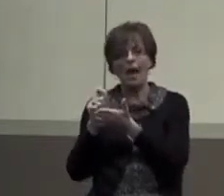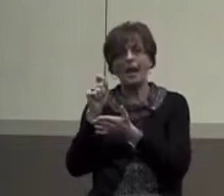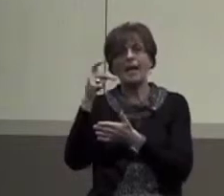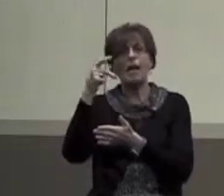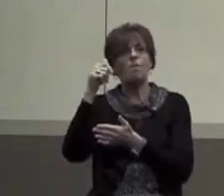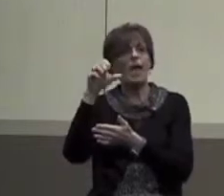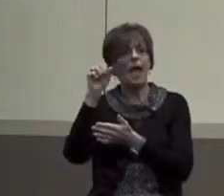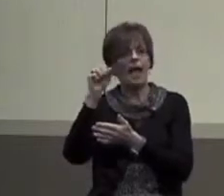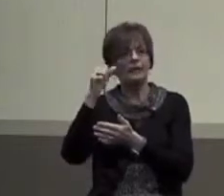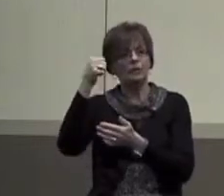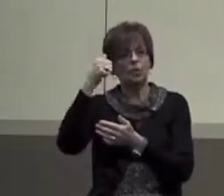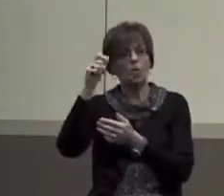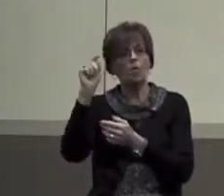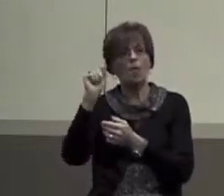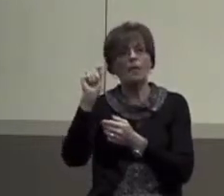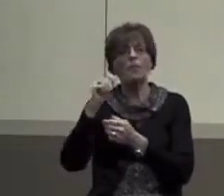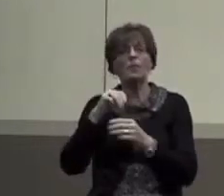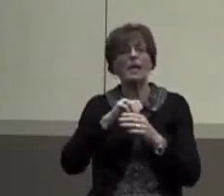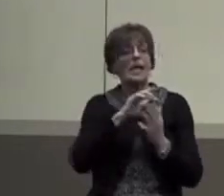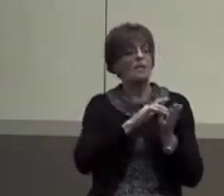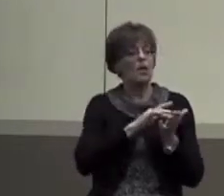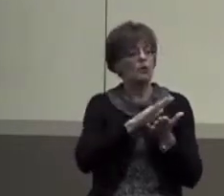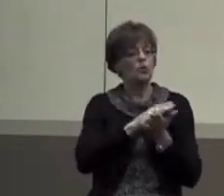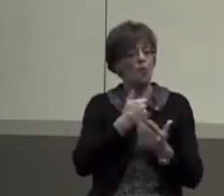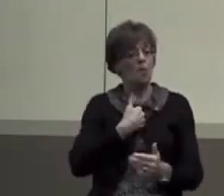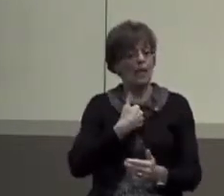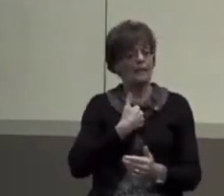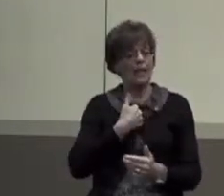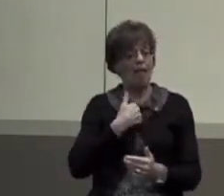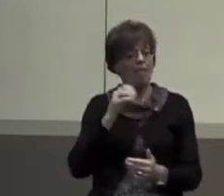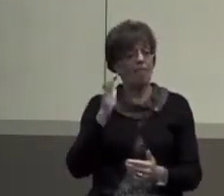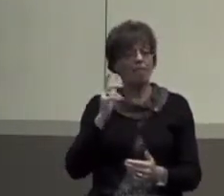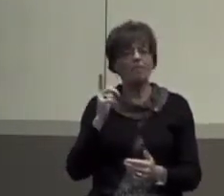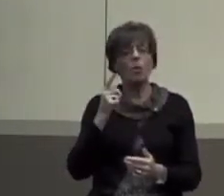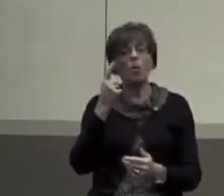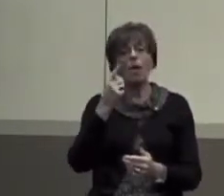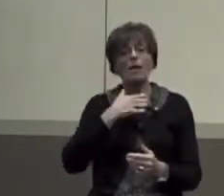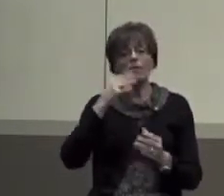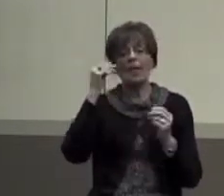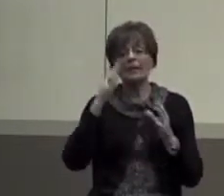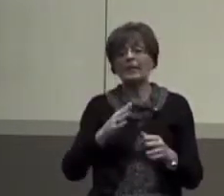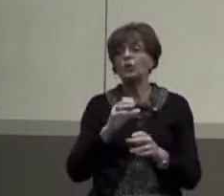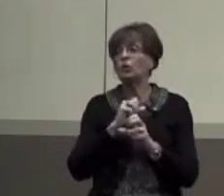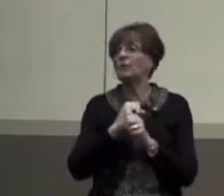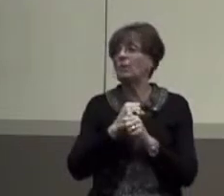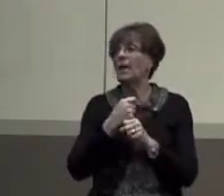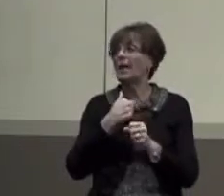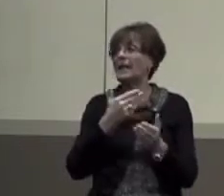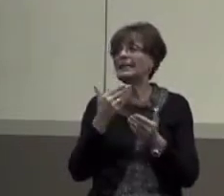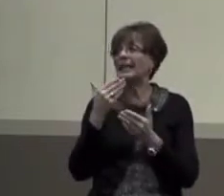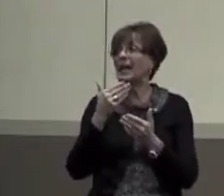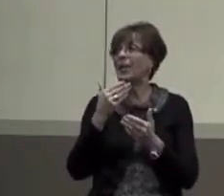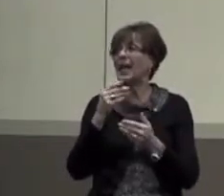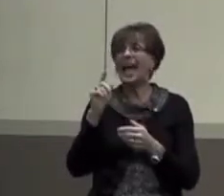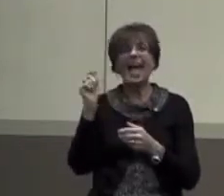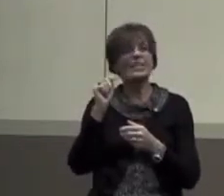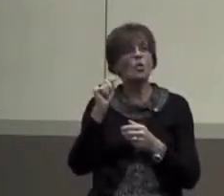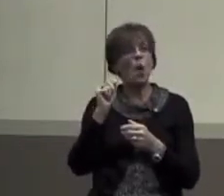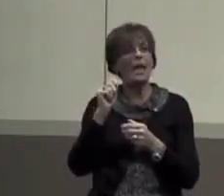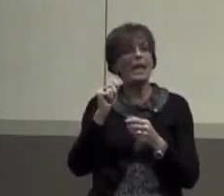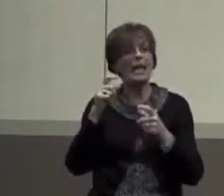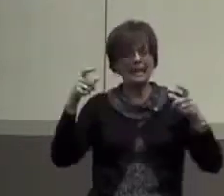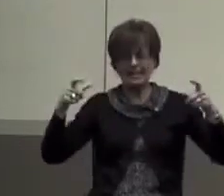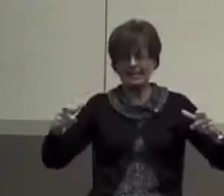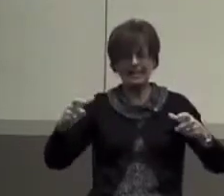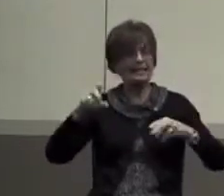When I was in middle school myself, one of my teachers made us carry a toilet seat to go to the